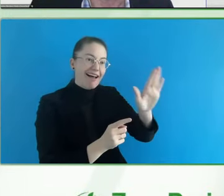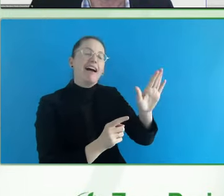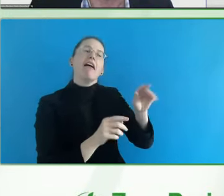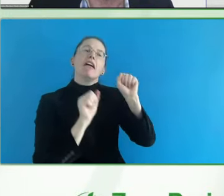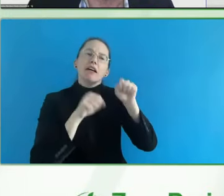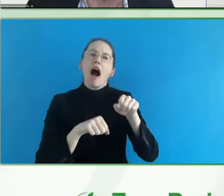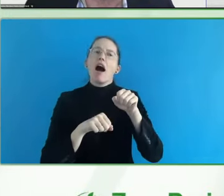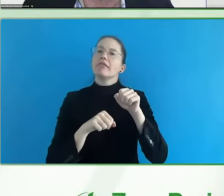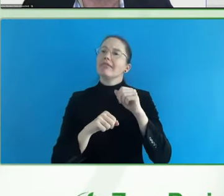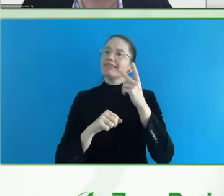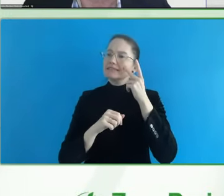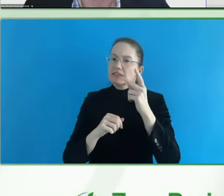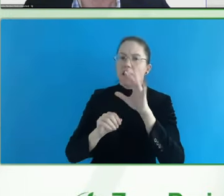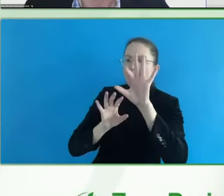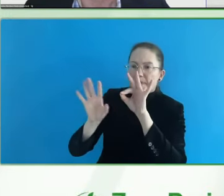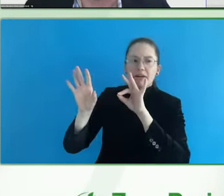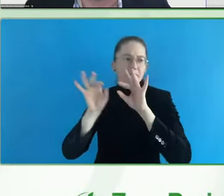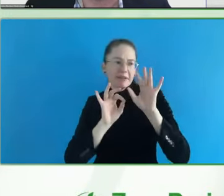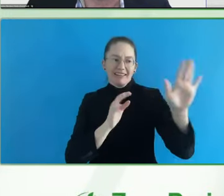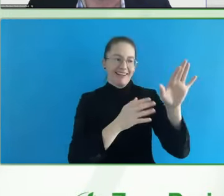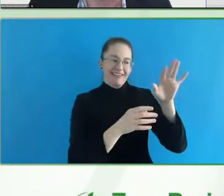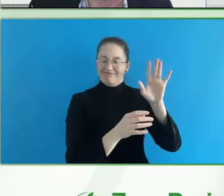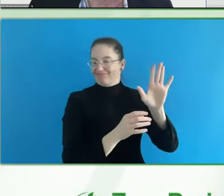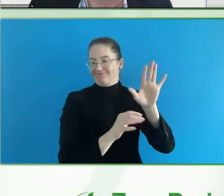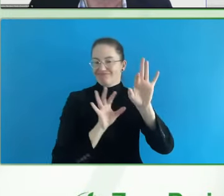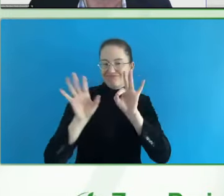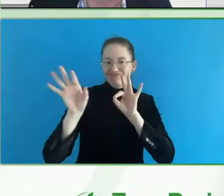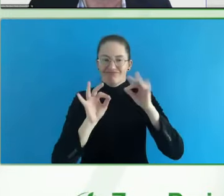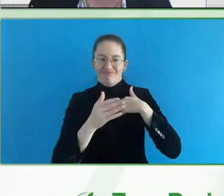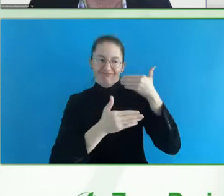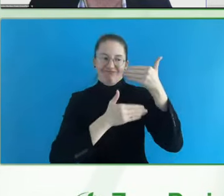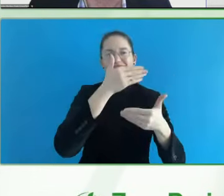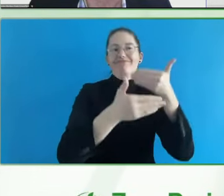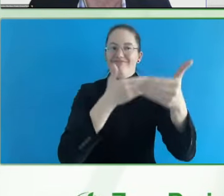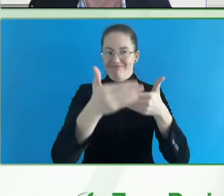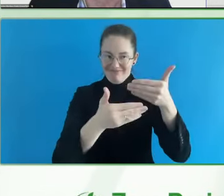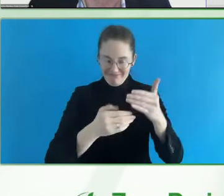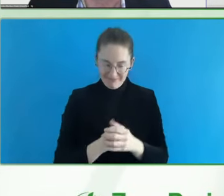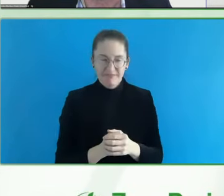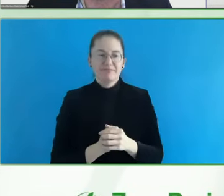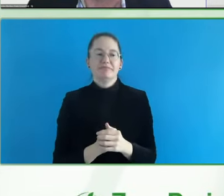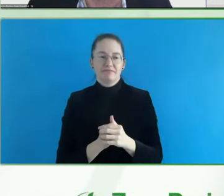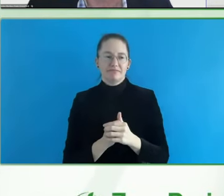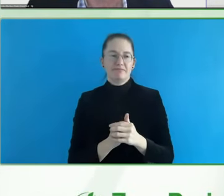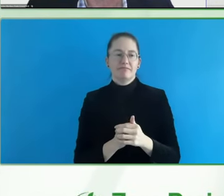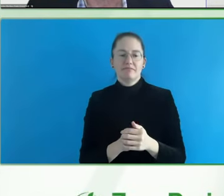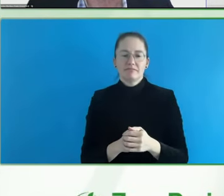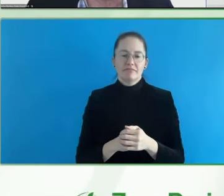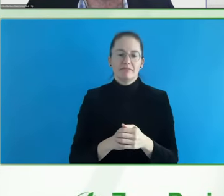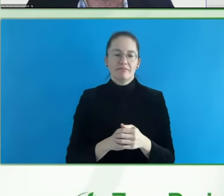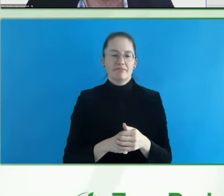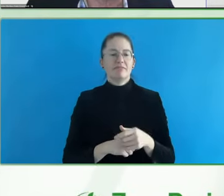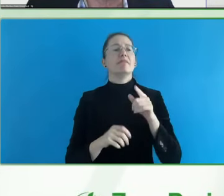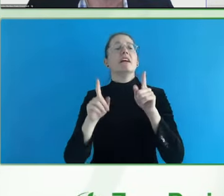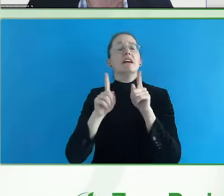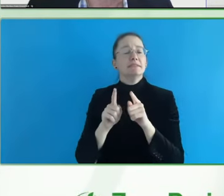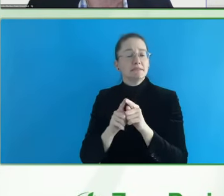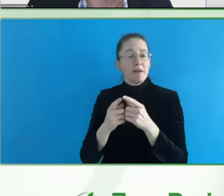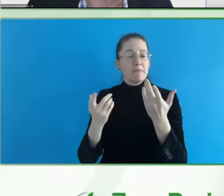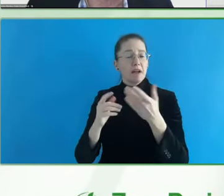and is the way in which the different curricular elements have been formulated and defined, such